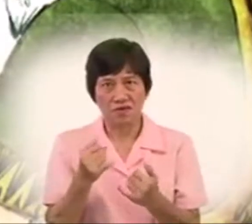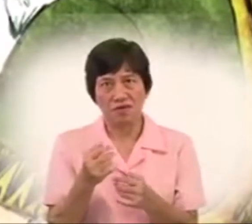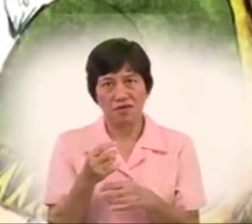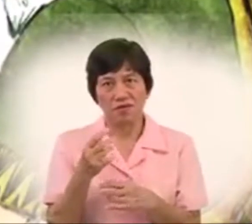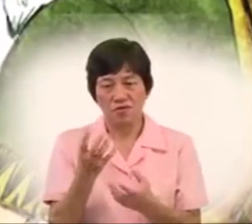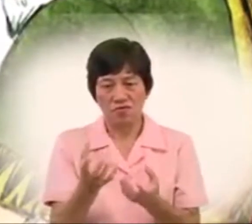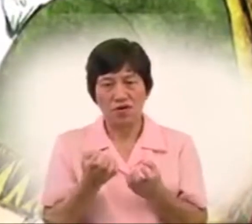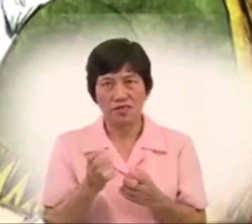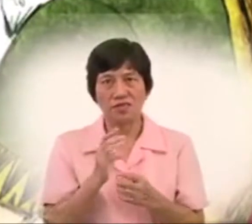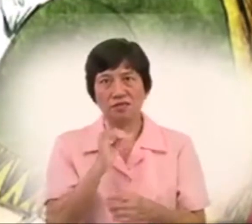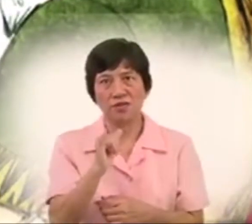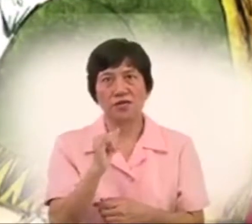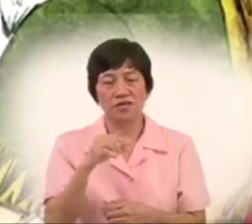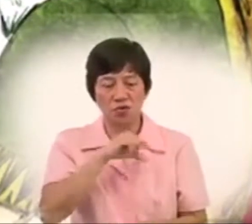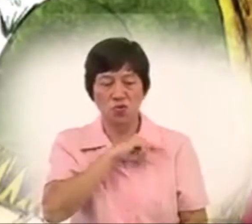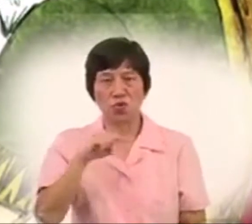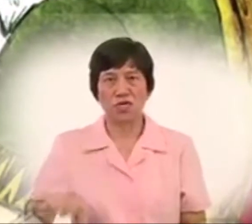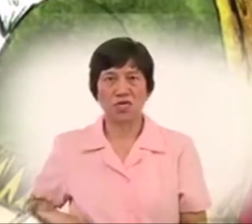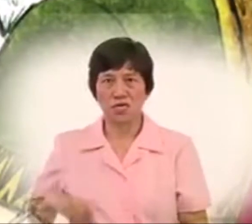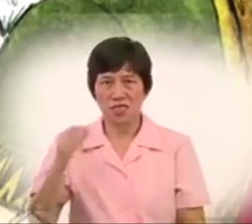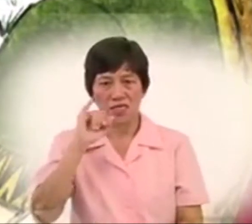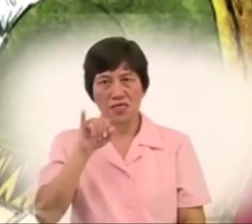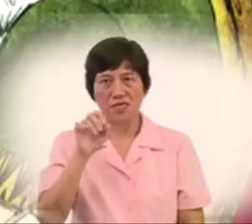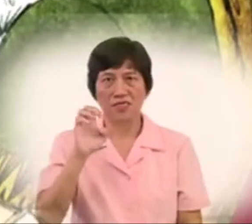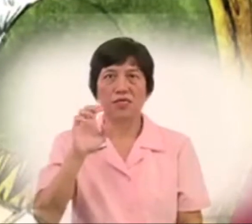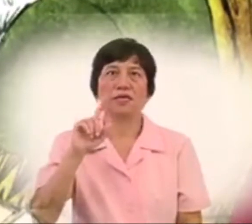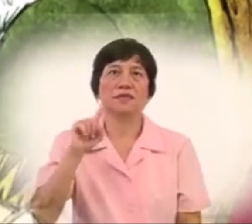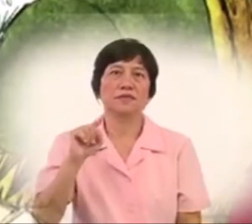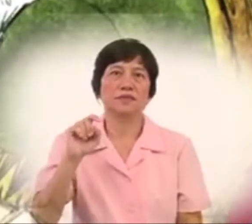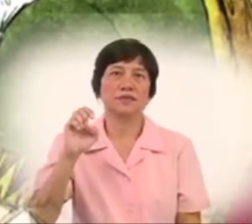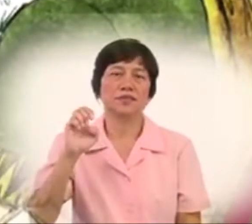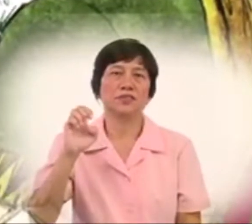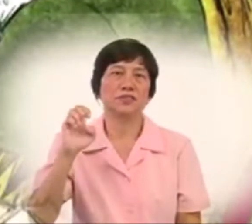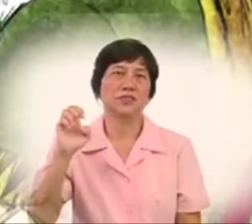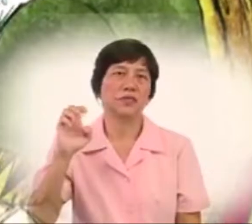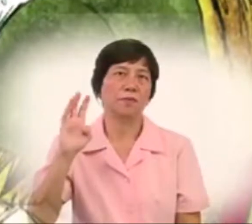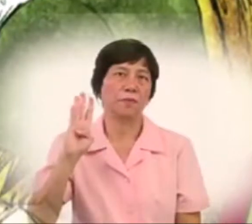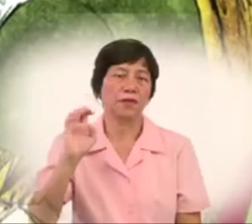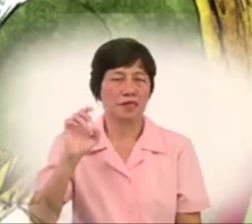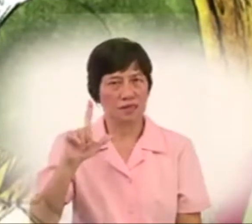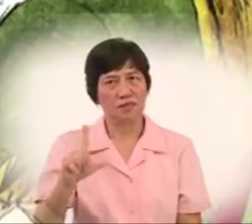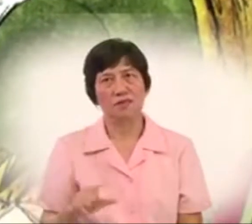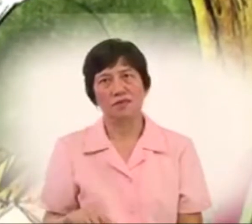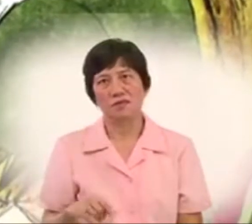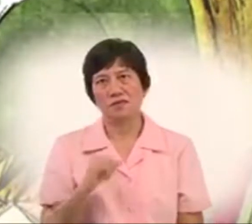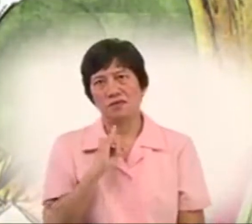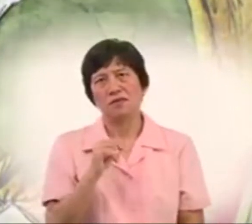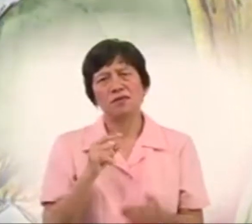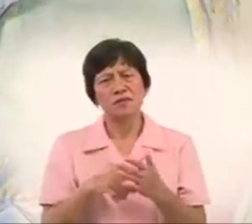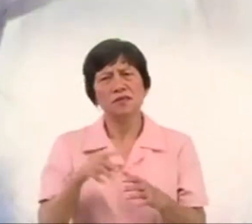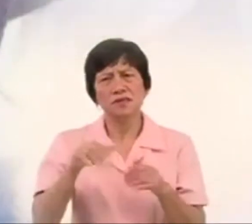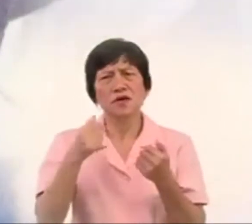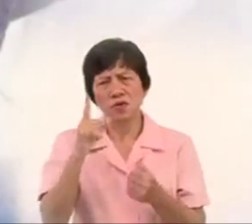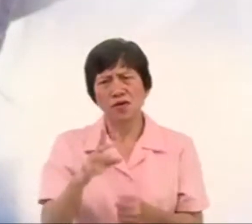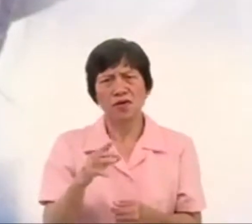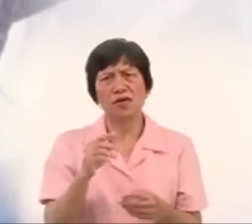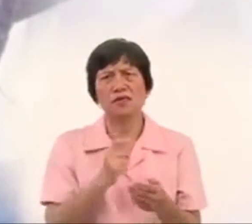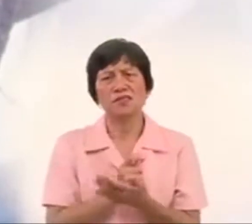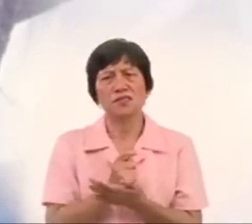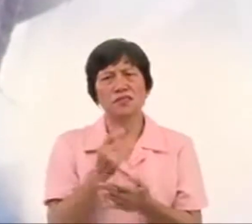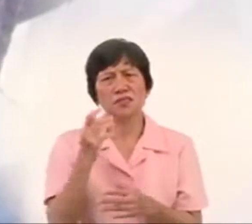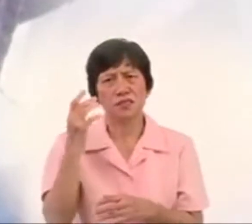by the Queen Jezebel for doing something good. Is this how God treats his friends and prophets? He hides